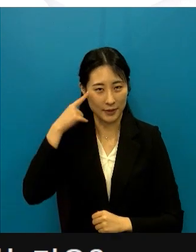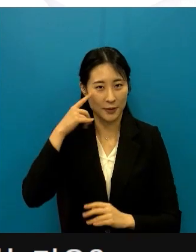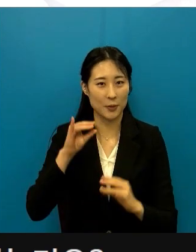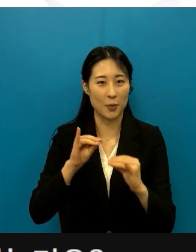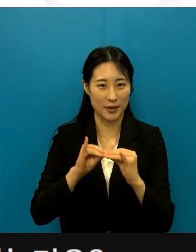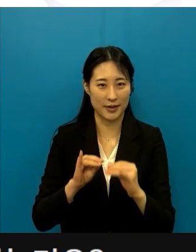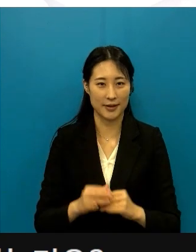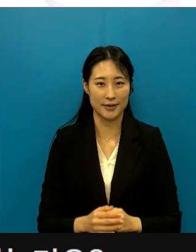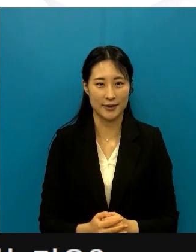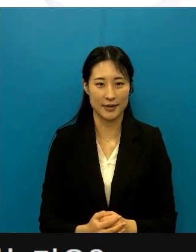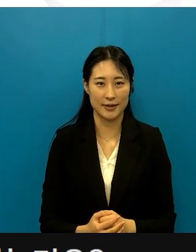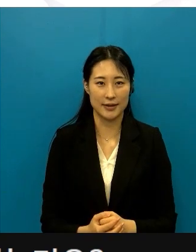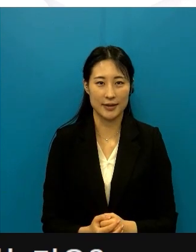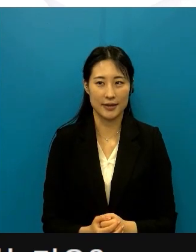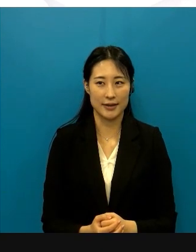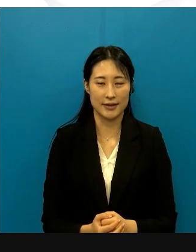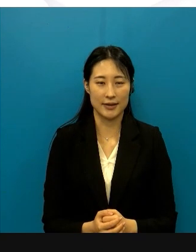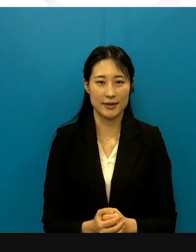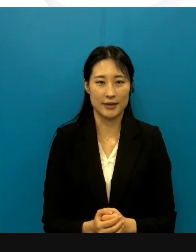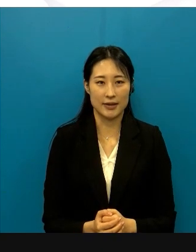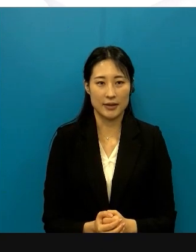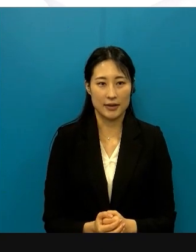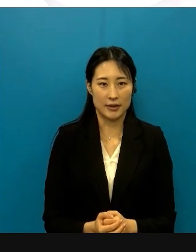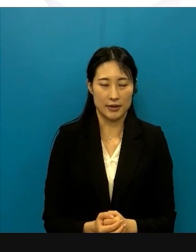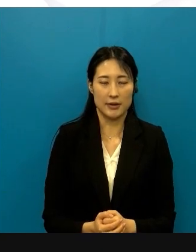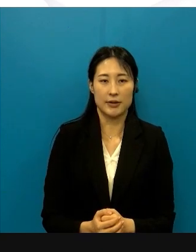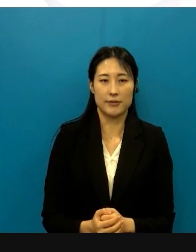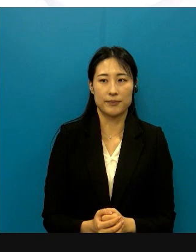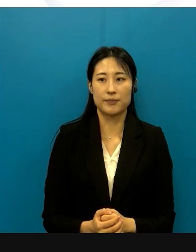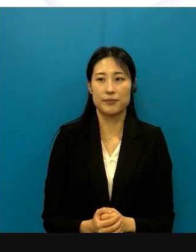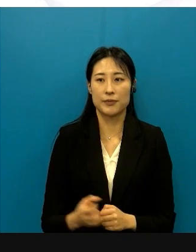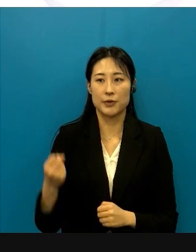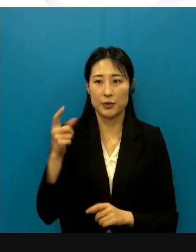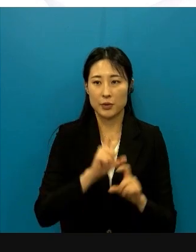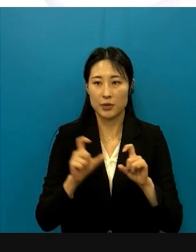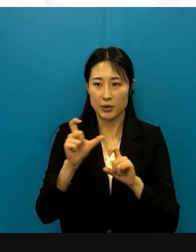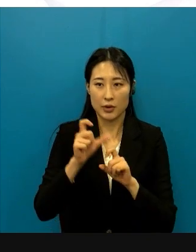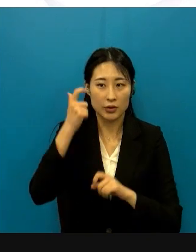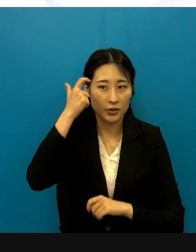And is there any questions from floor?